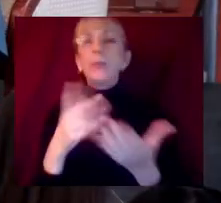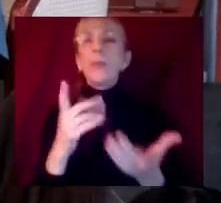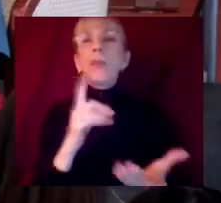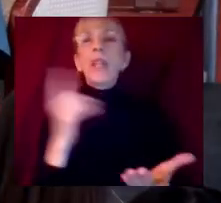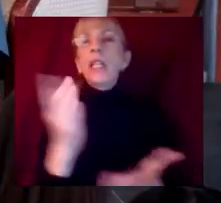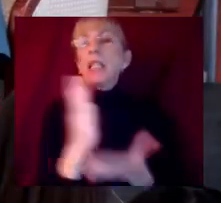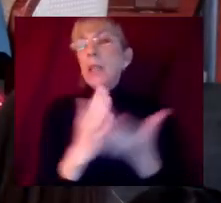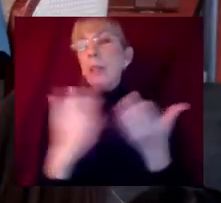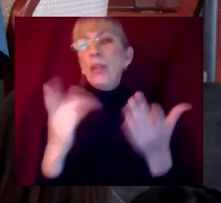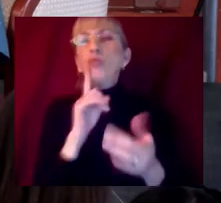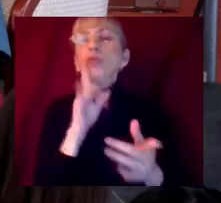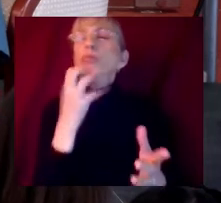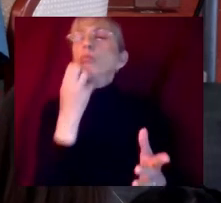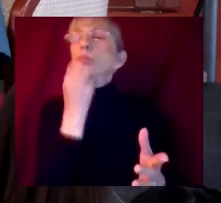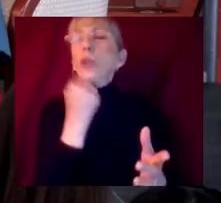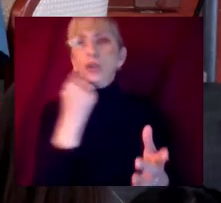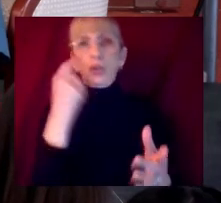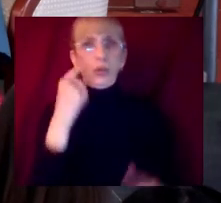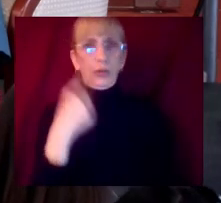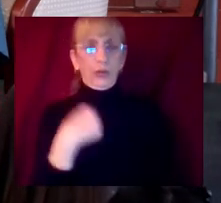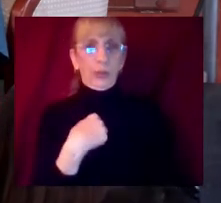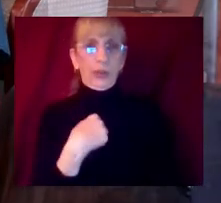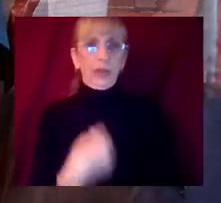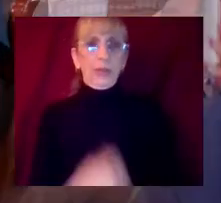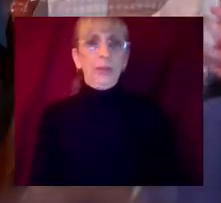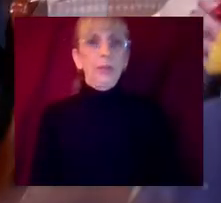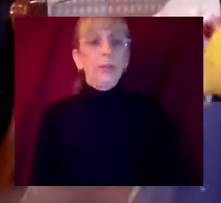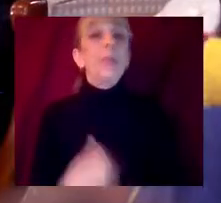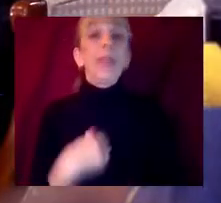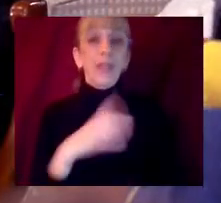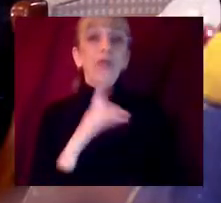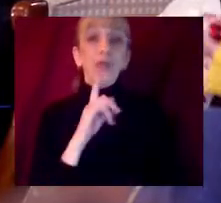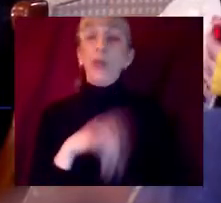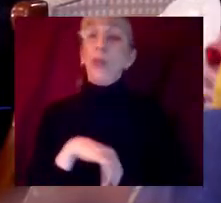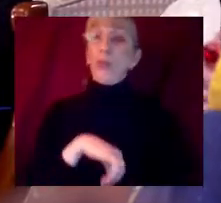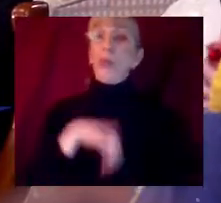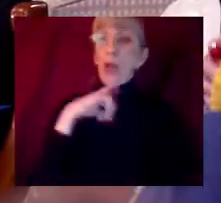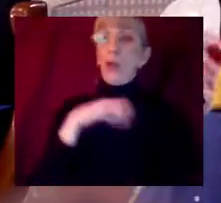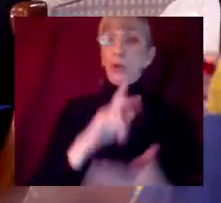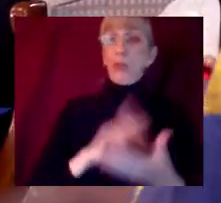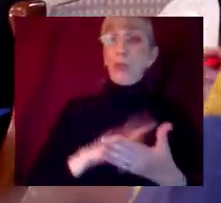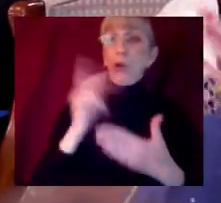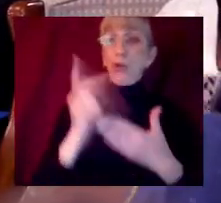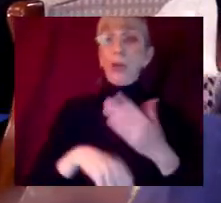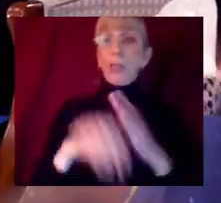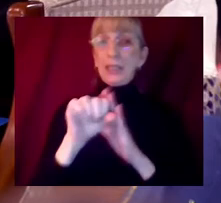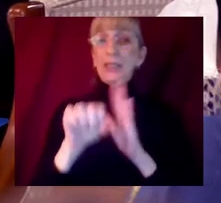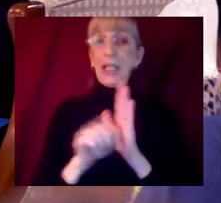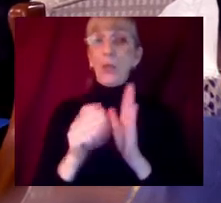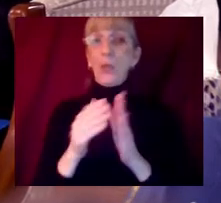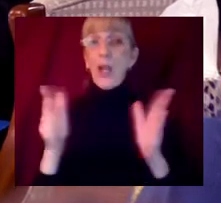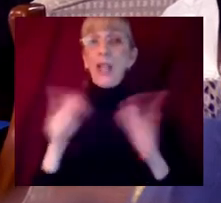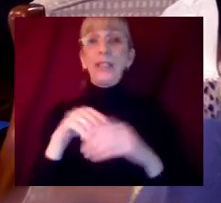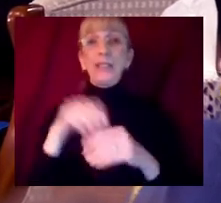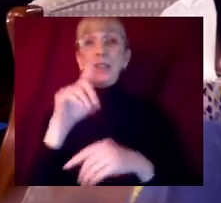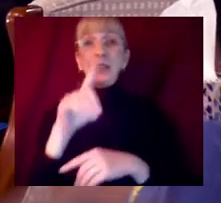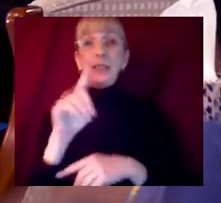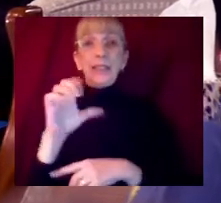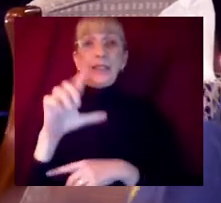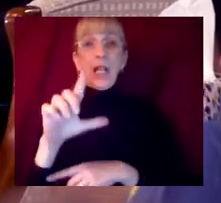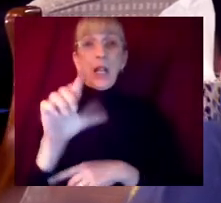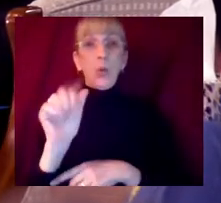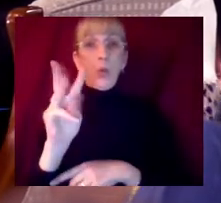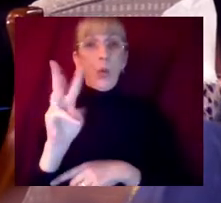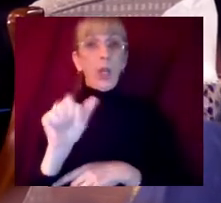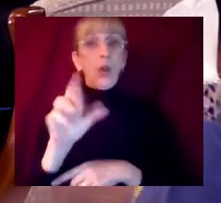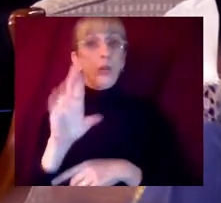very precious to me. So obviously, we're very proud of our program, our statewide program here in Delaware. So we touch a lot of children,